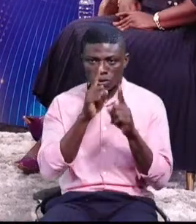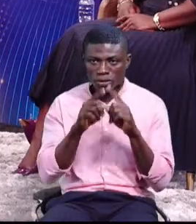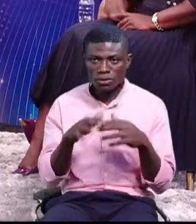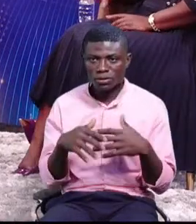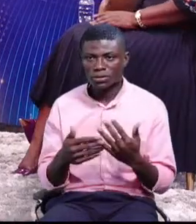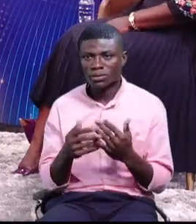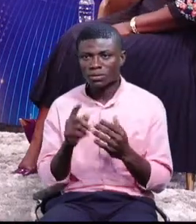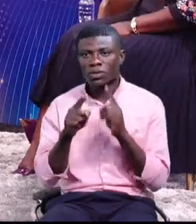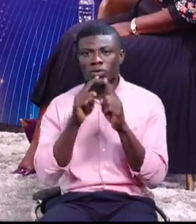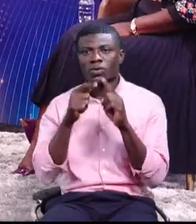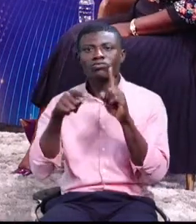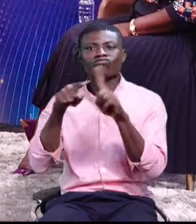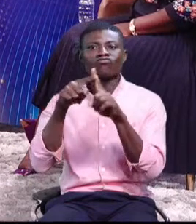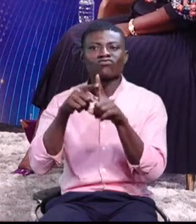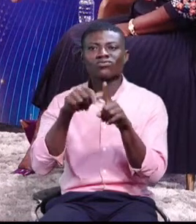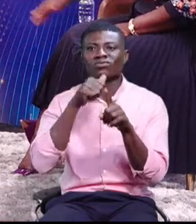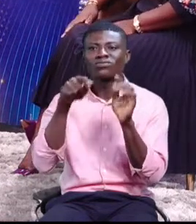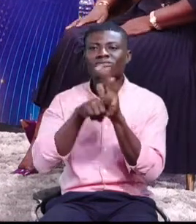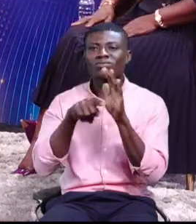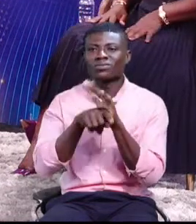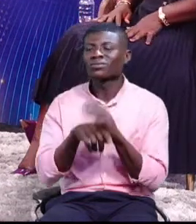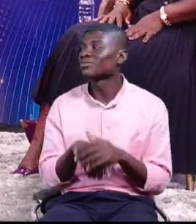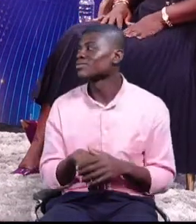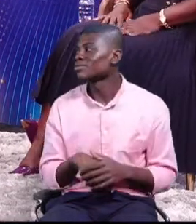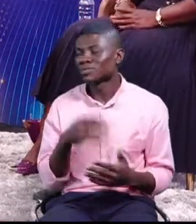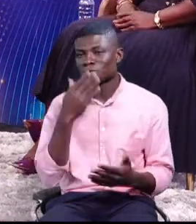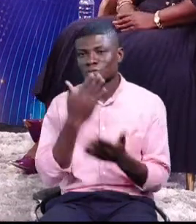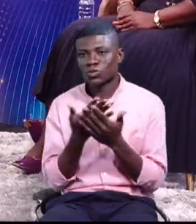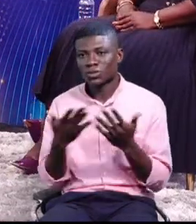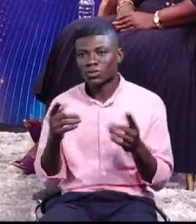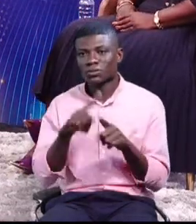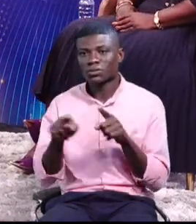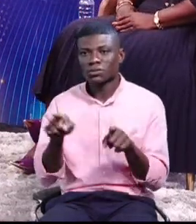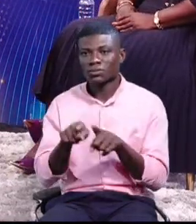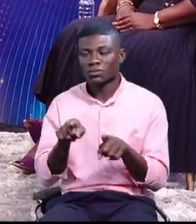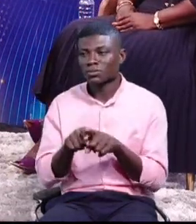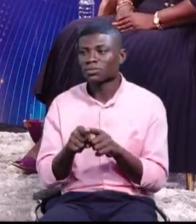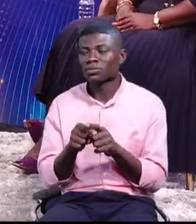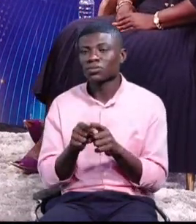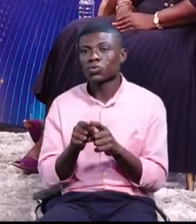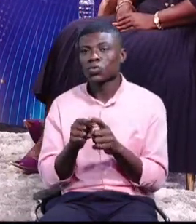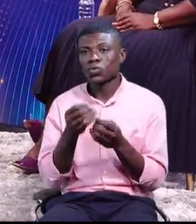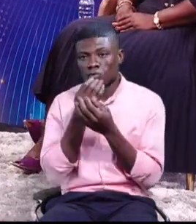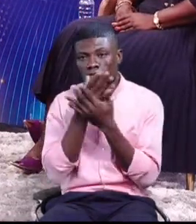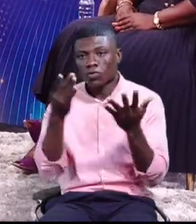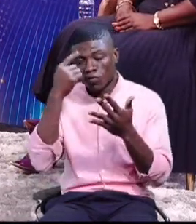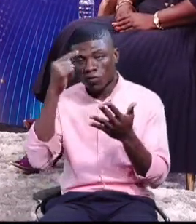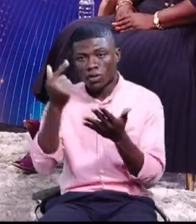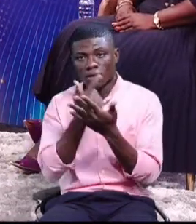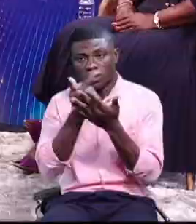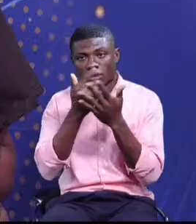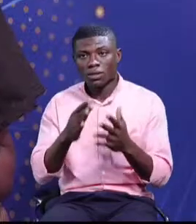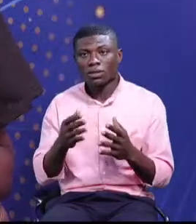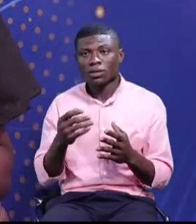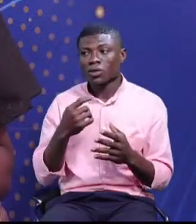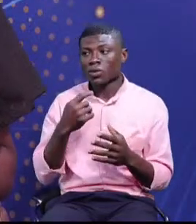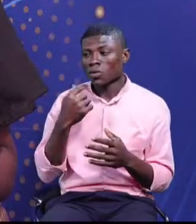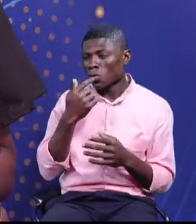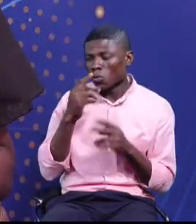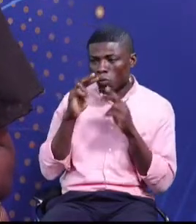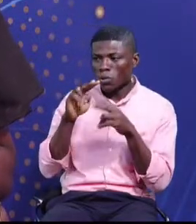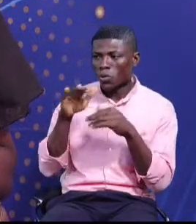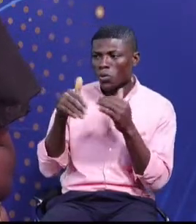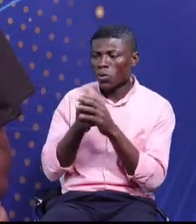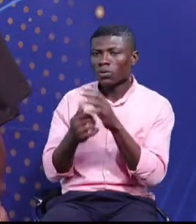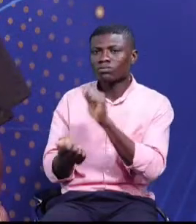on a good note. End on a good note. No, but it's a good thing. It's a good thing. And actually, this is a message for Ghanaians who are seeing all